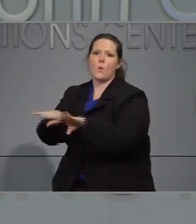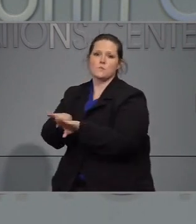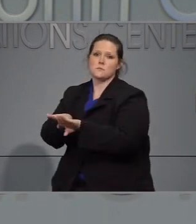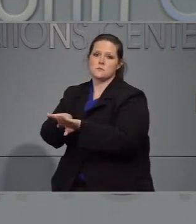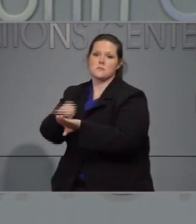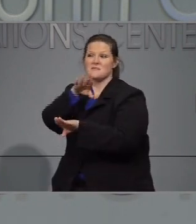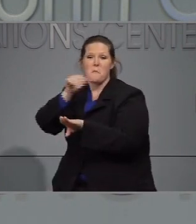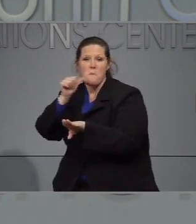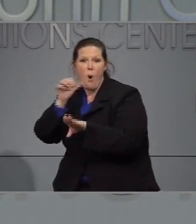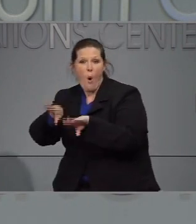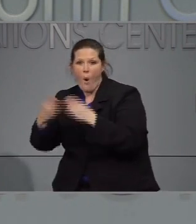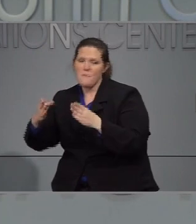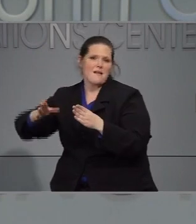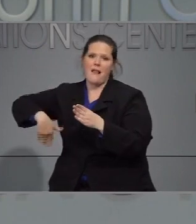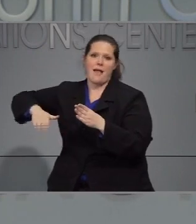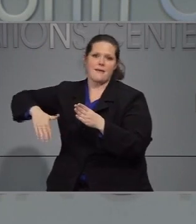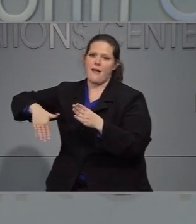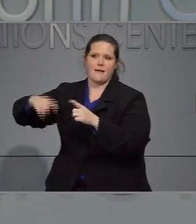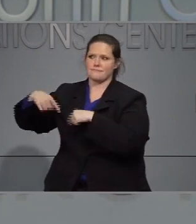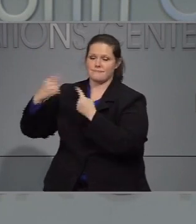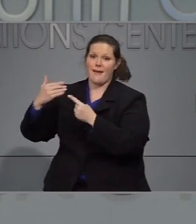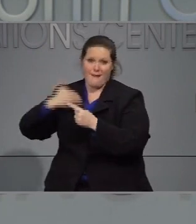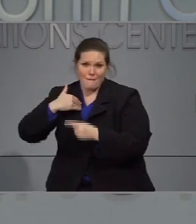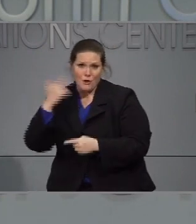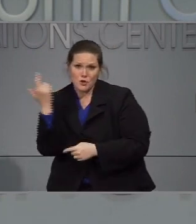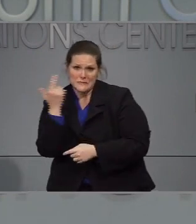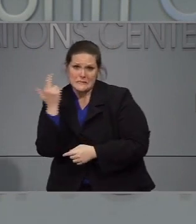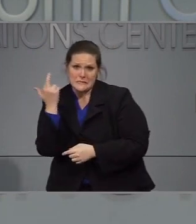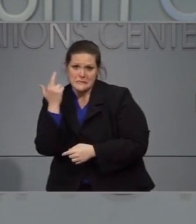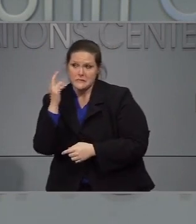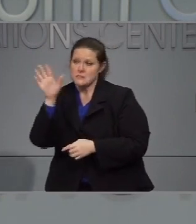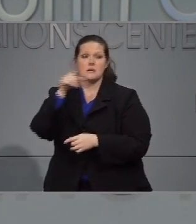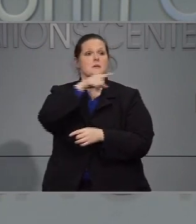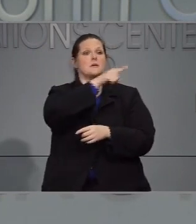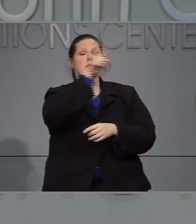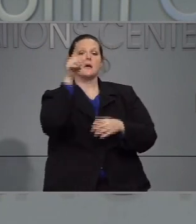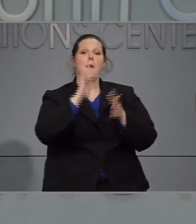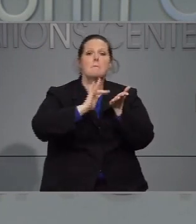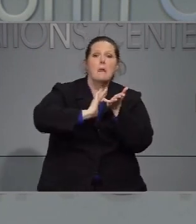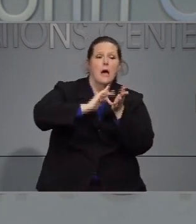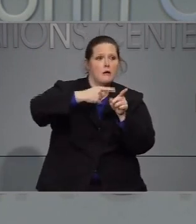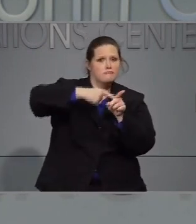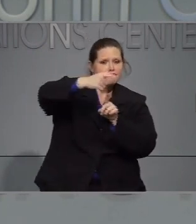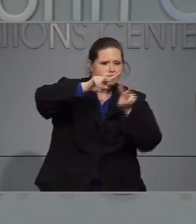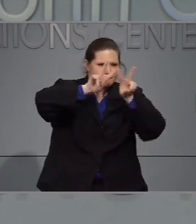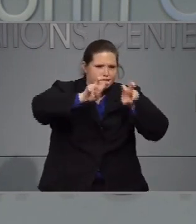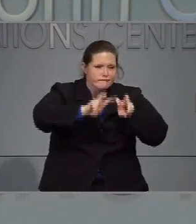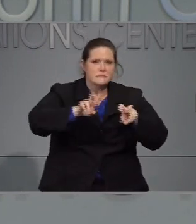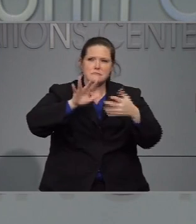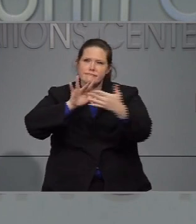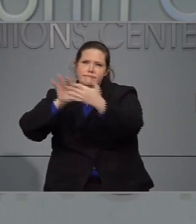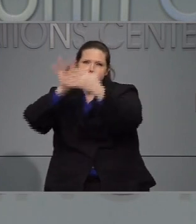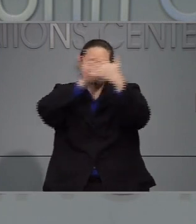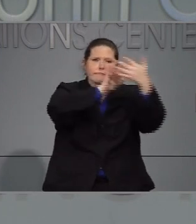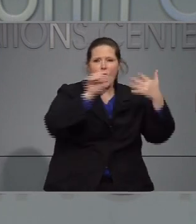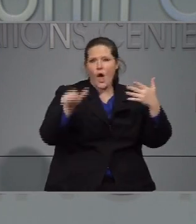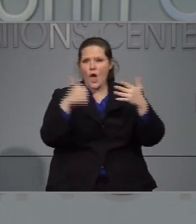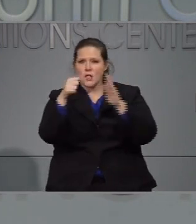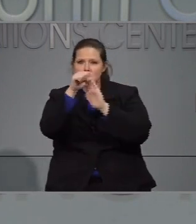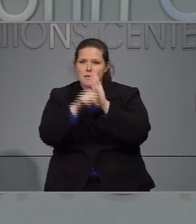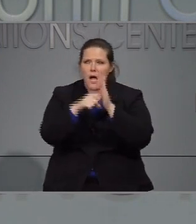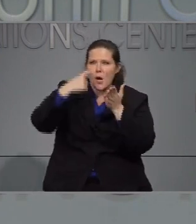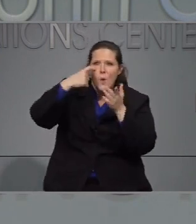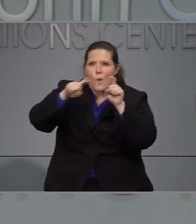bars in North Carolina for a reason. Public health experts and examples from other states show that bars and other places where people